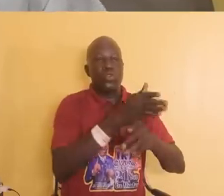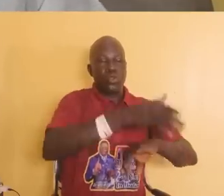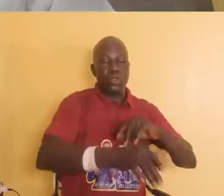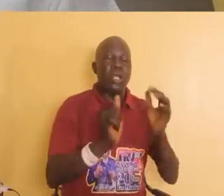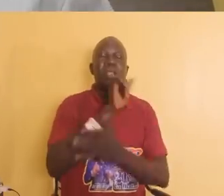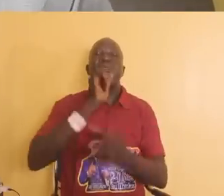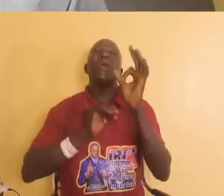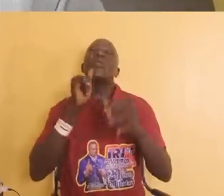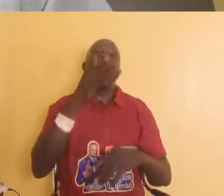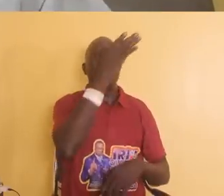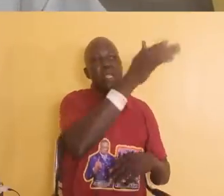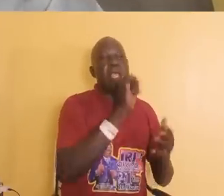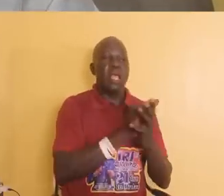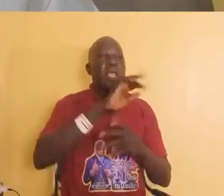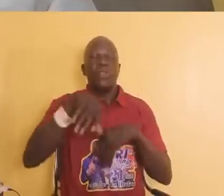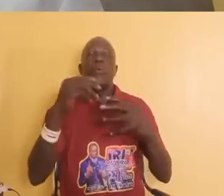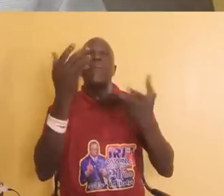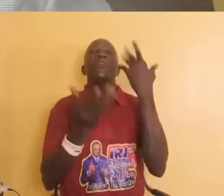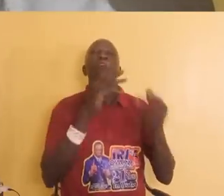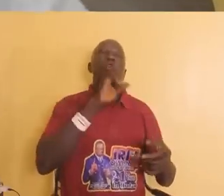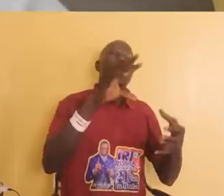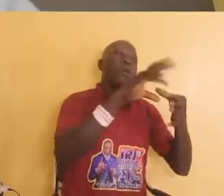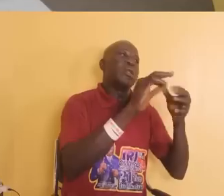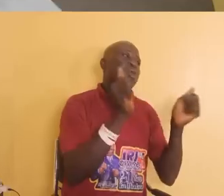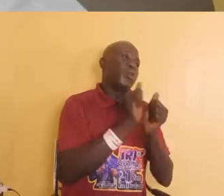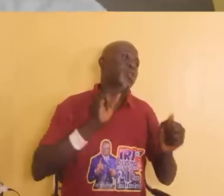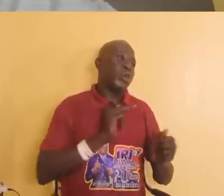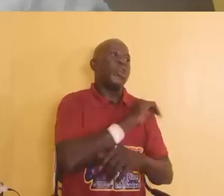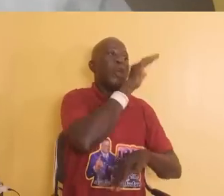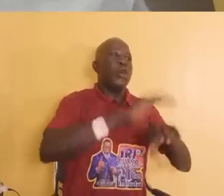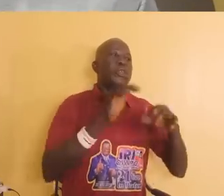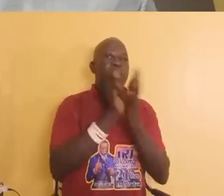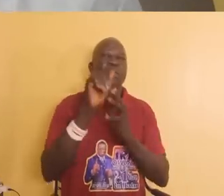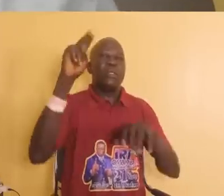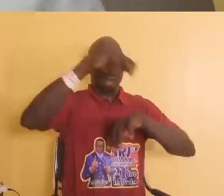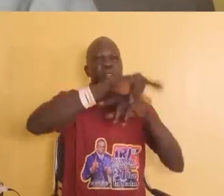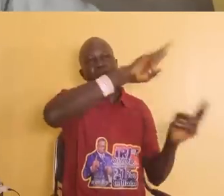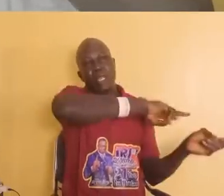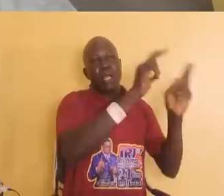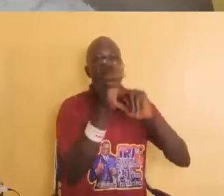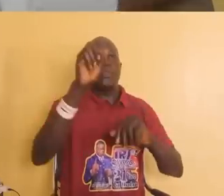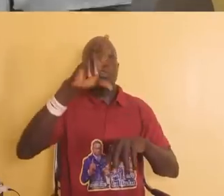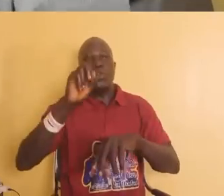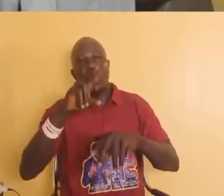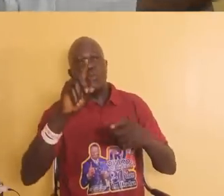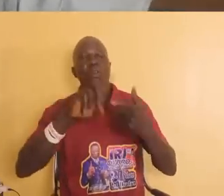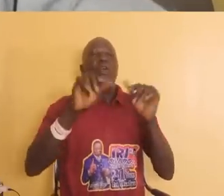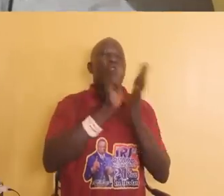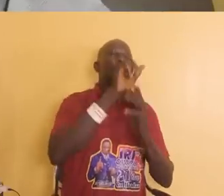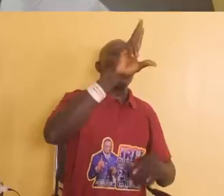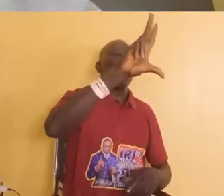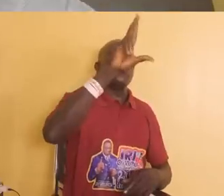that you are not there. Make sure you connect with no, us in the midnight. From 12 noon.